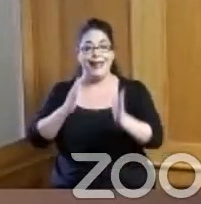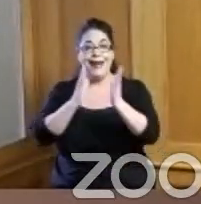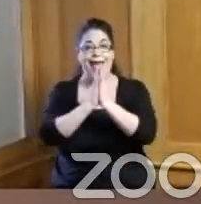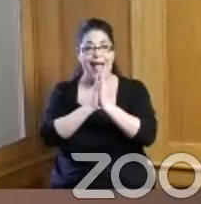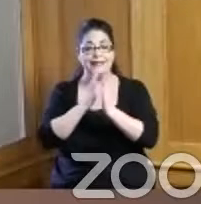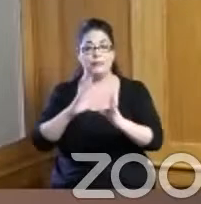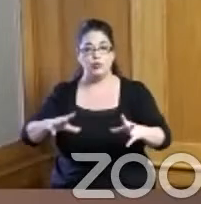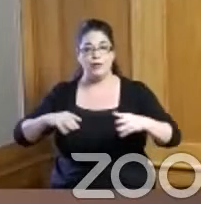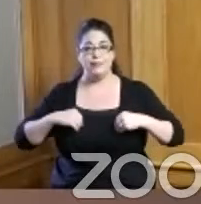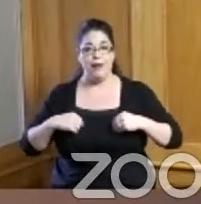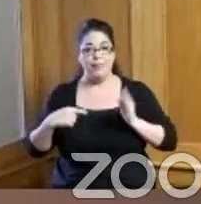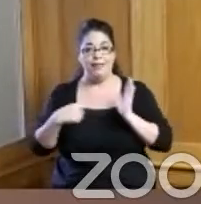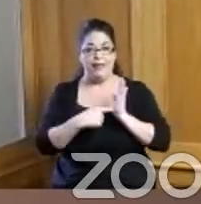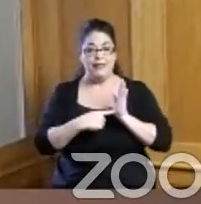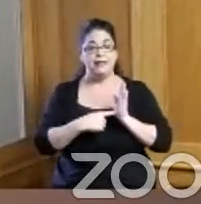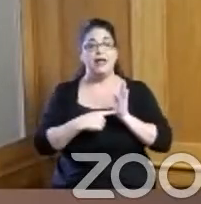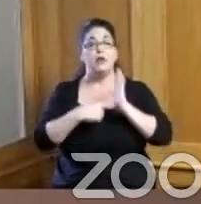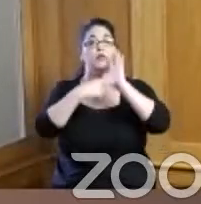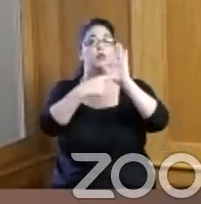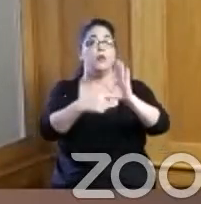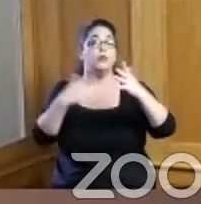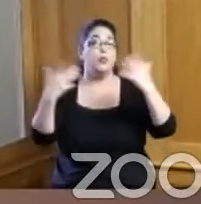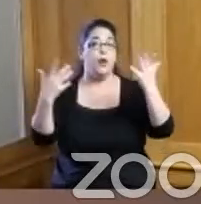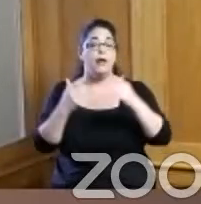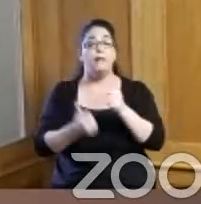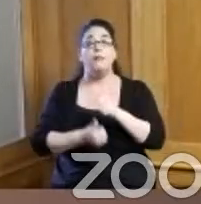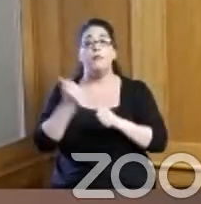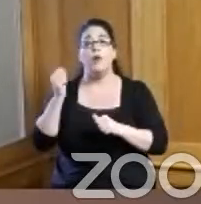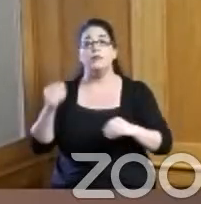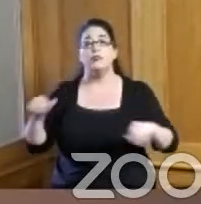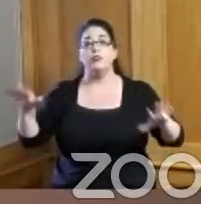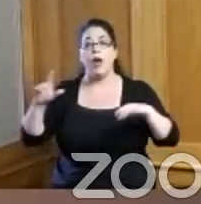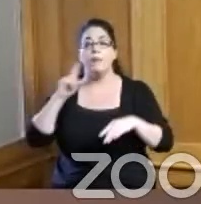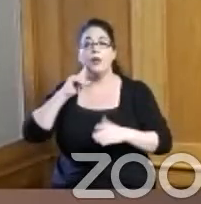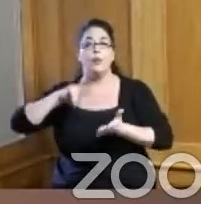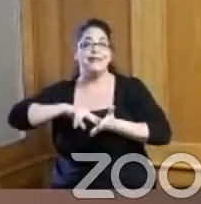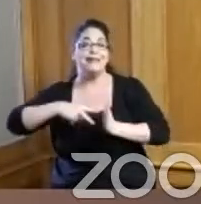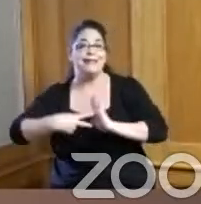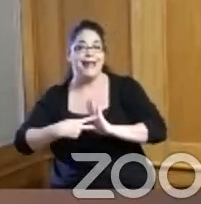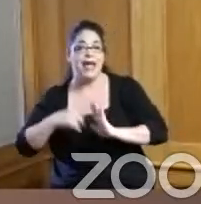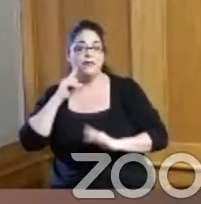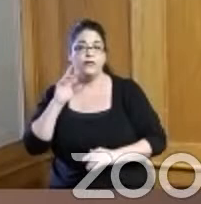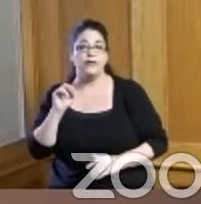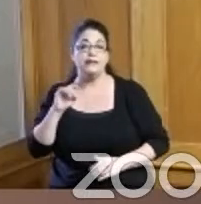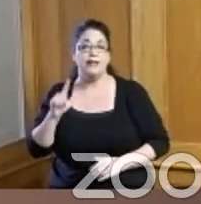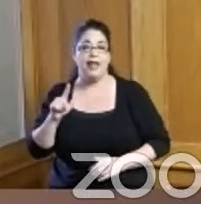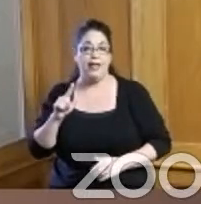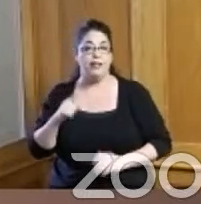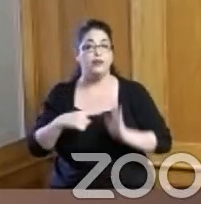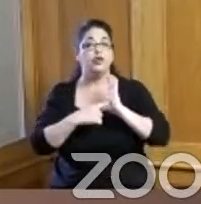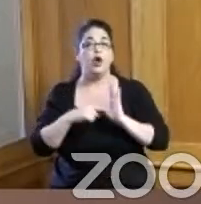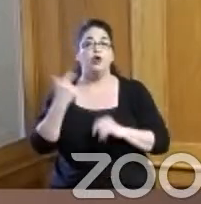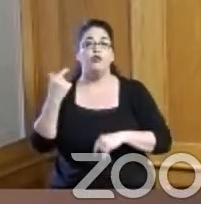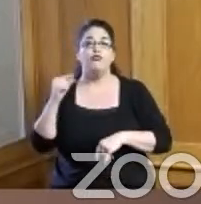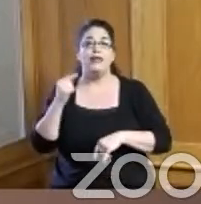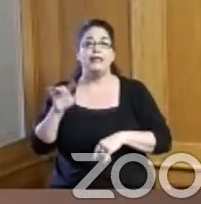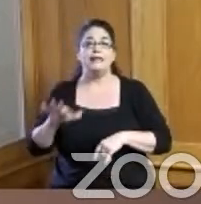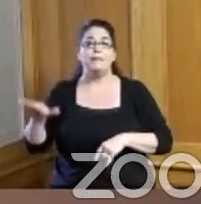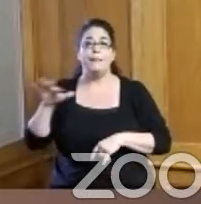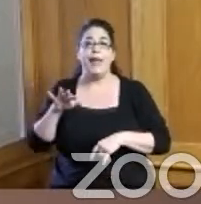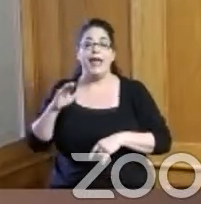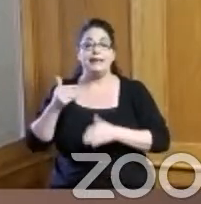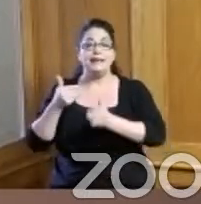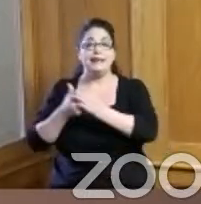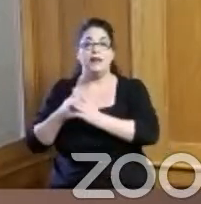it. It shows that the majority of the property was intended for retail use. They showed a green space buffer along the